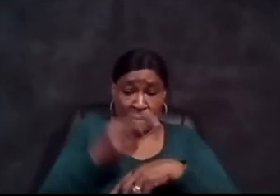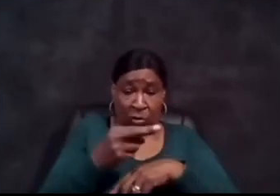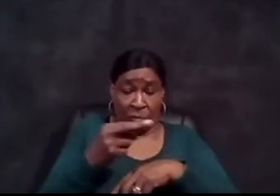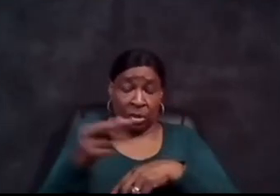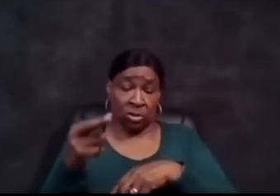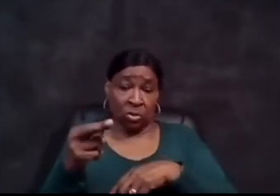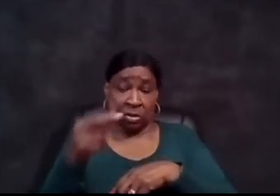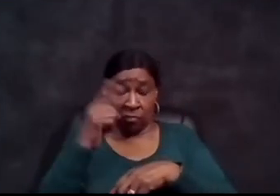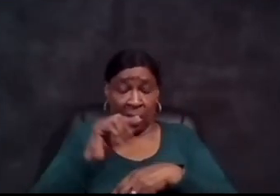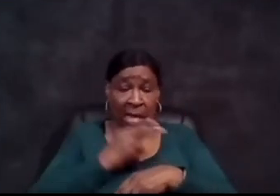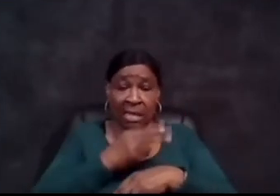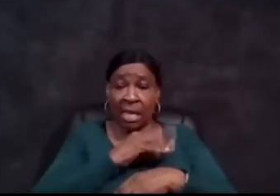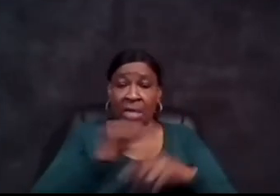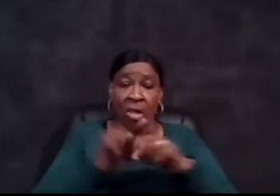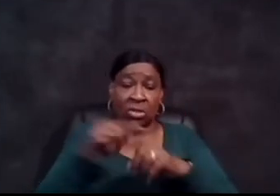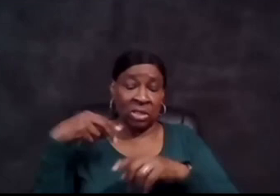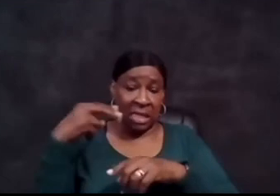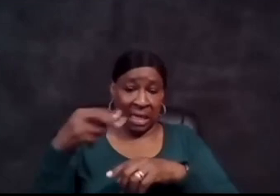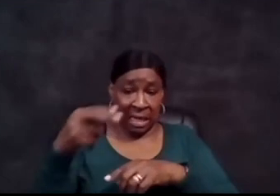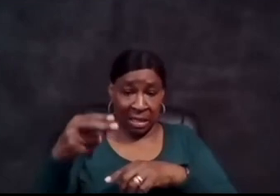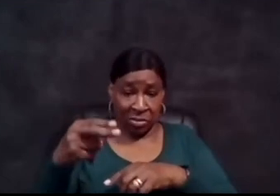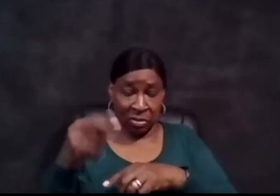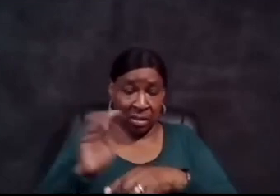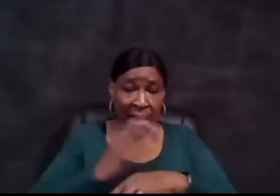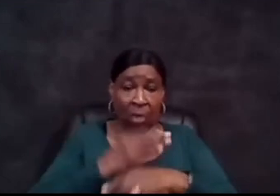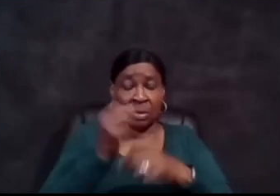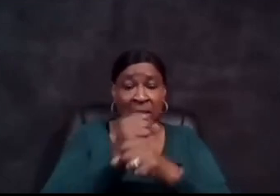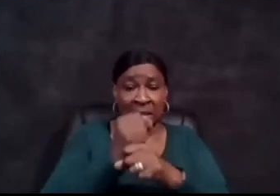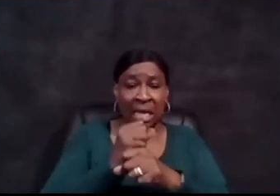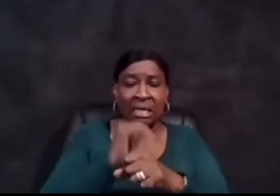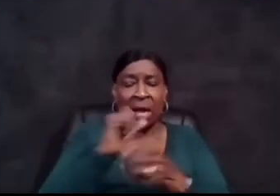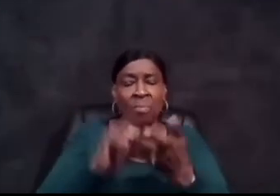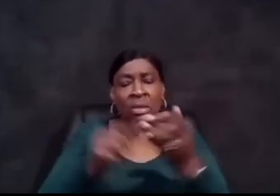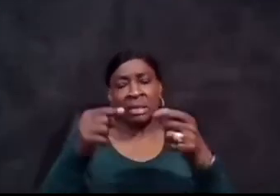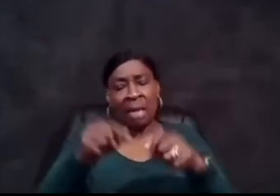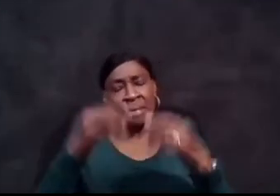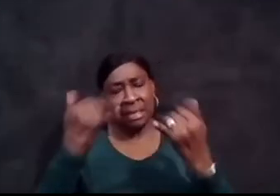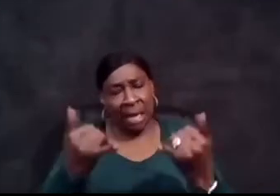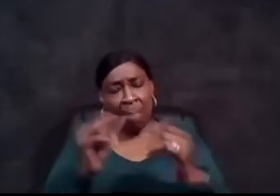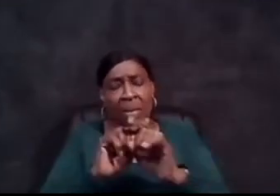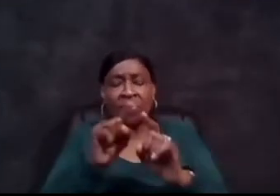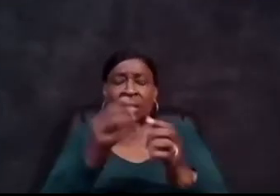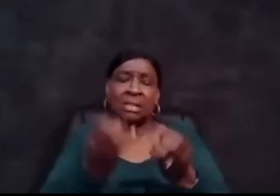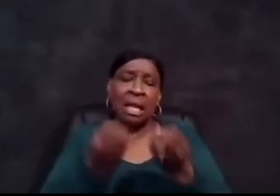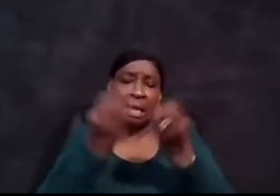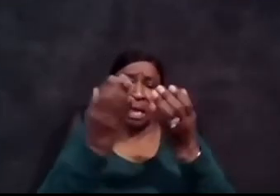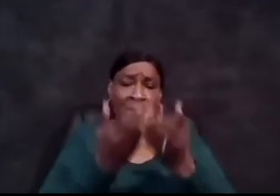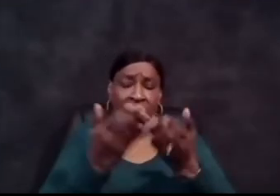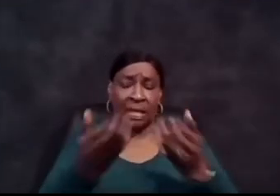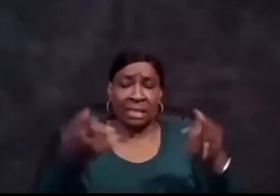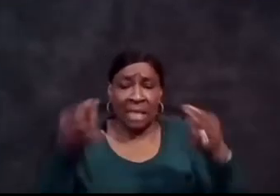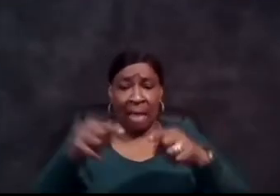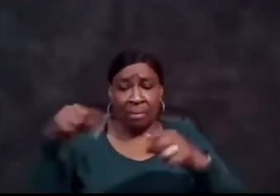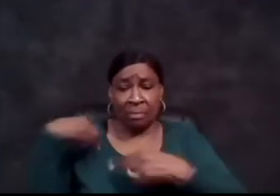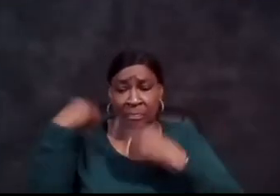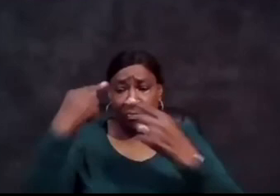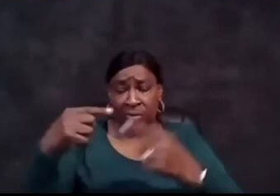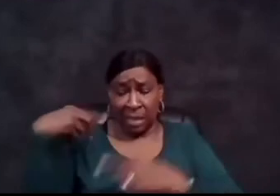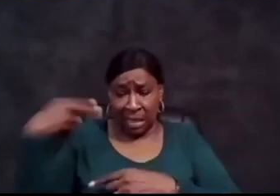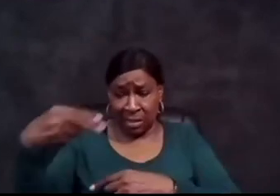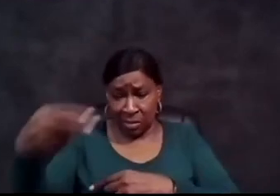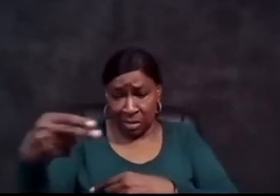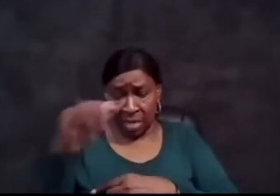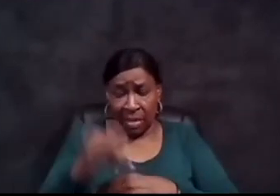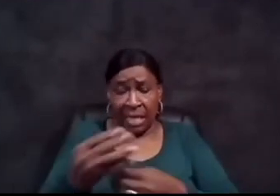then also histories of resistance, not just what's going on right now, but like, there's a lot of things that have happened historically that give us some kind of